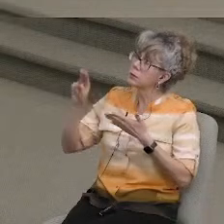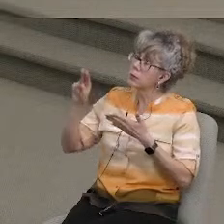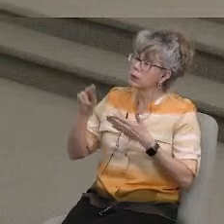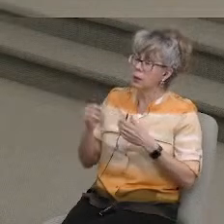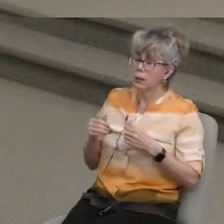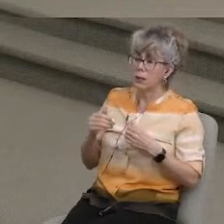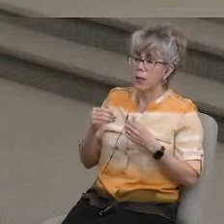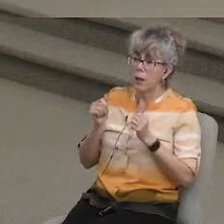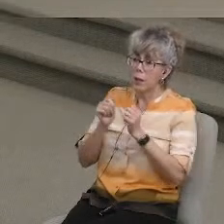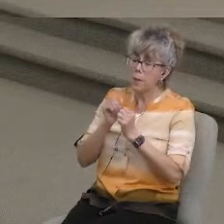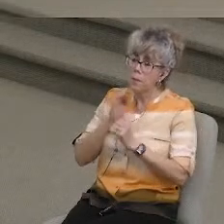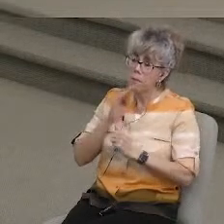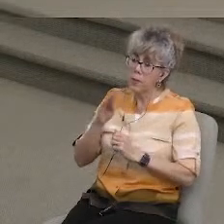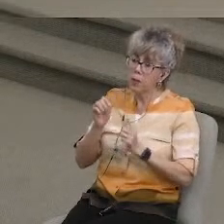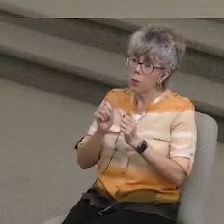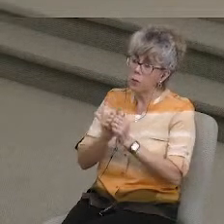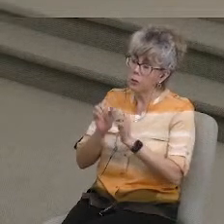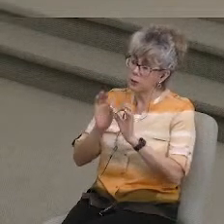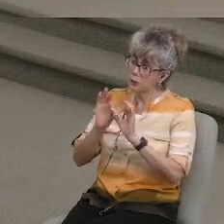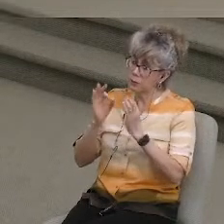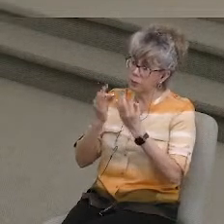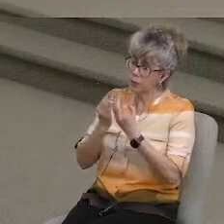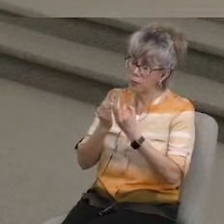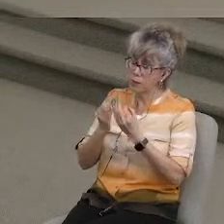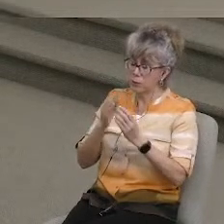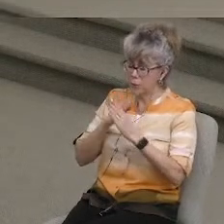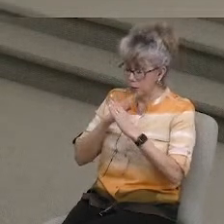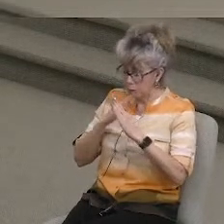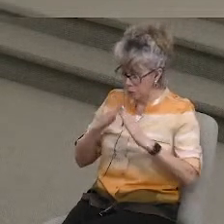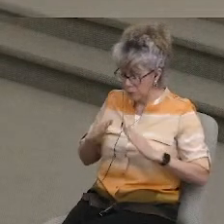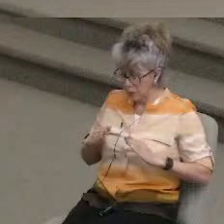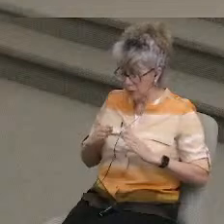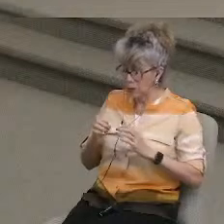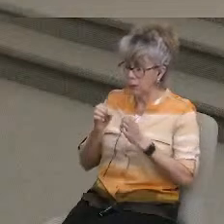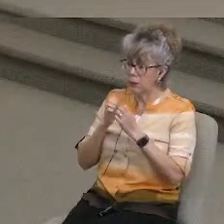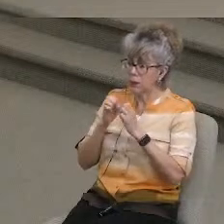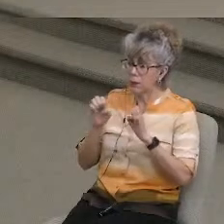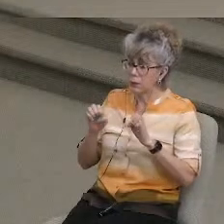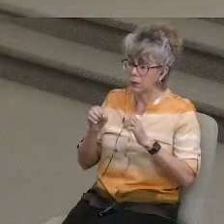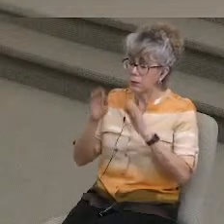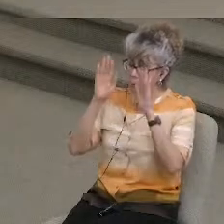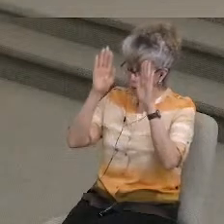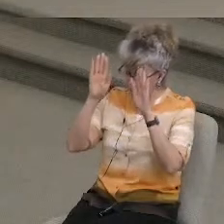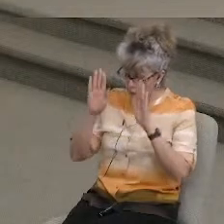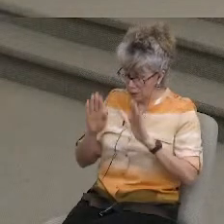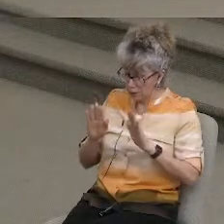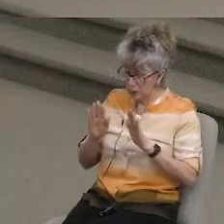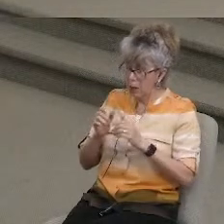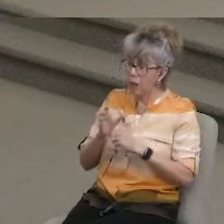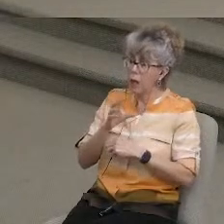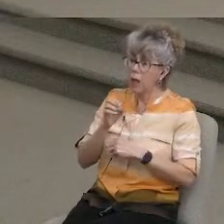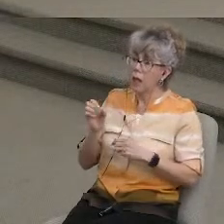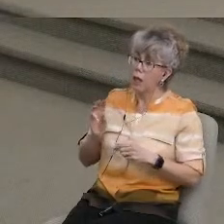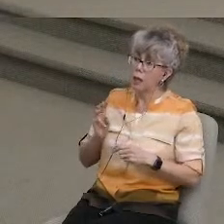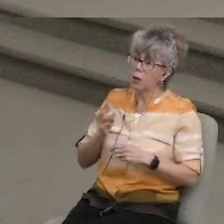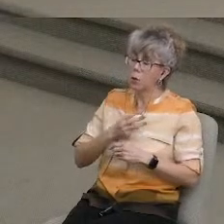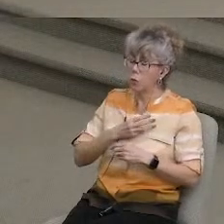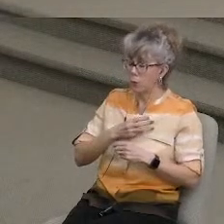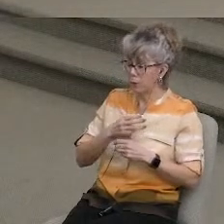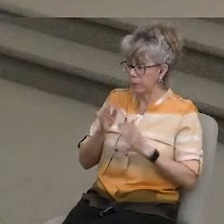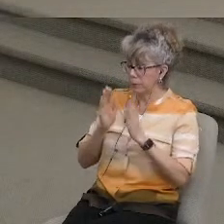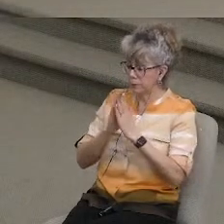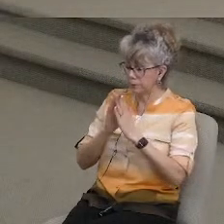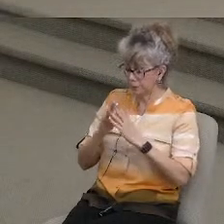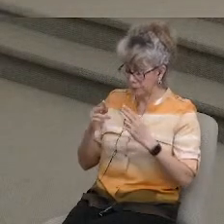hope, give them a measure of peace today on this Easter Sunday, and we pray for healing, Father, for